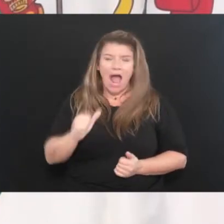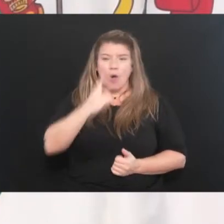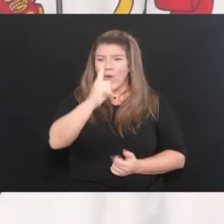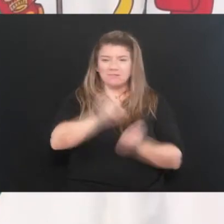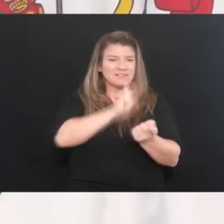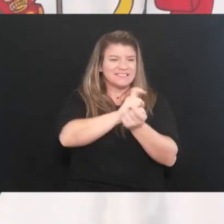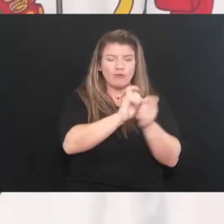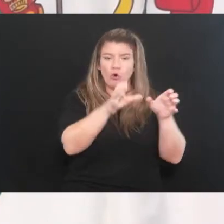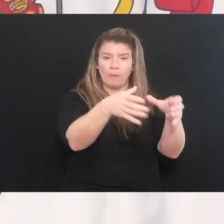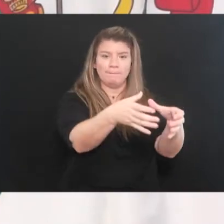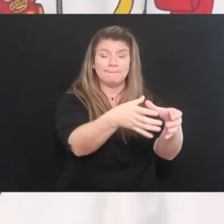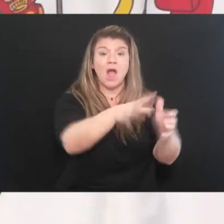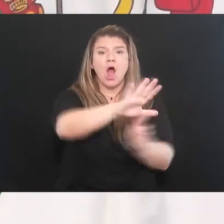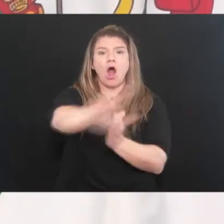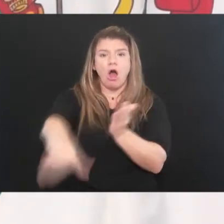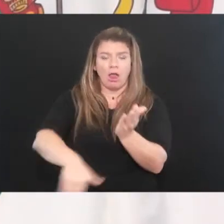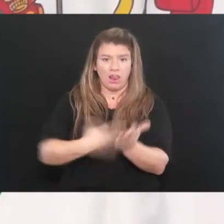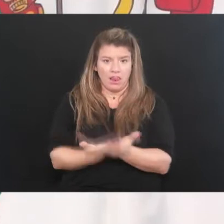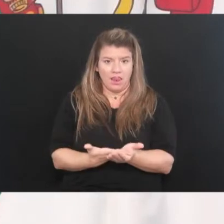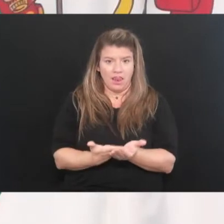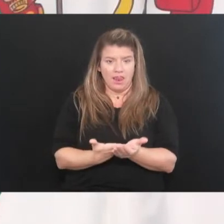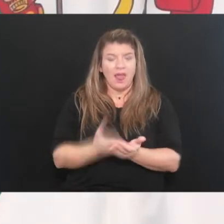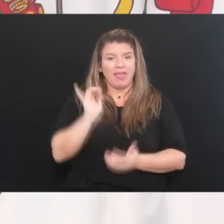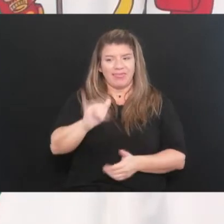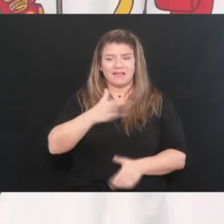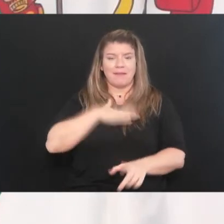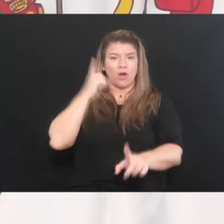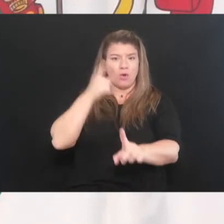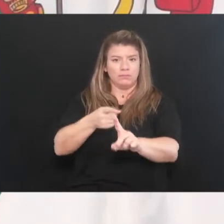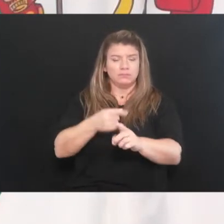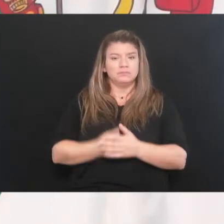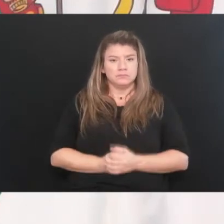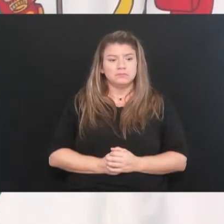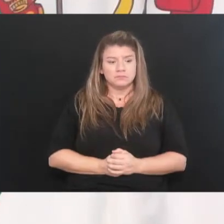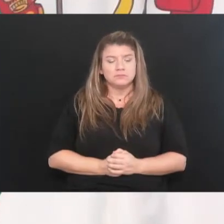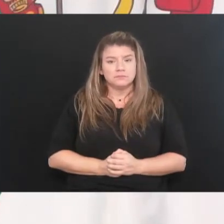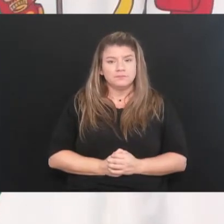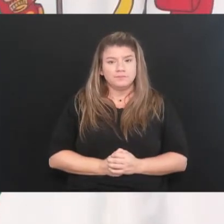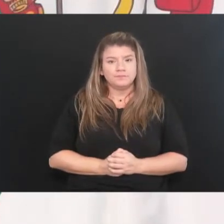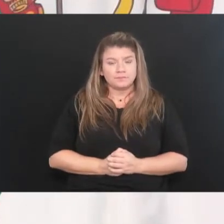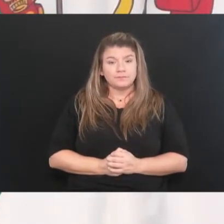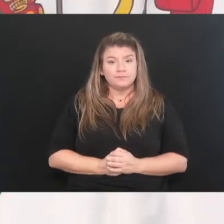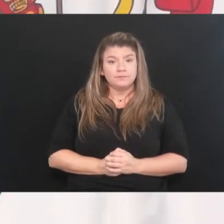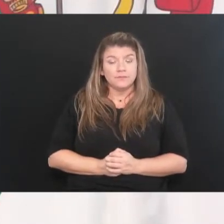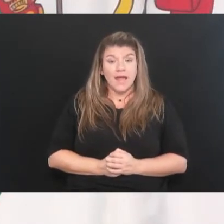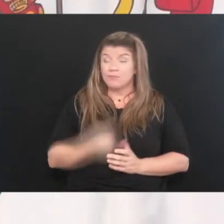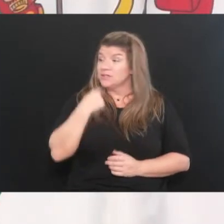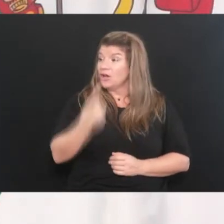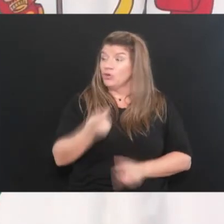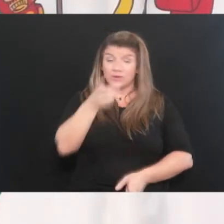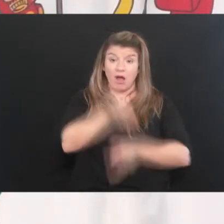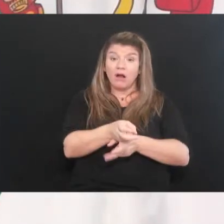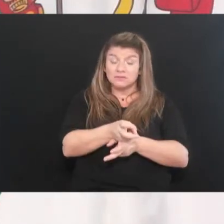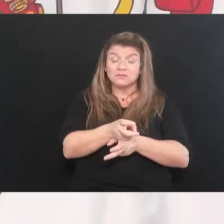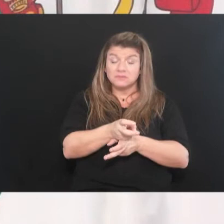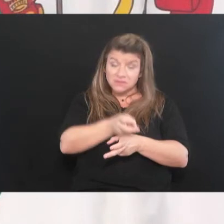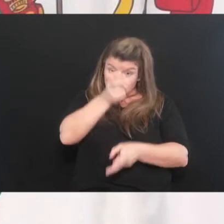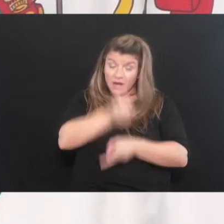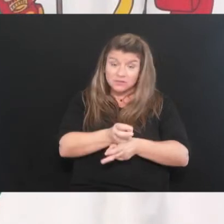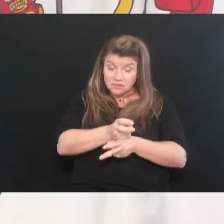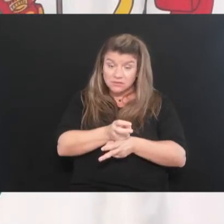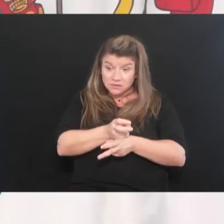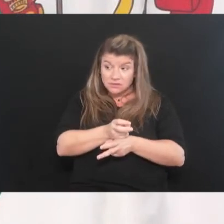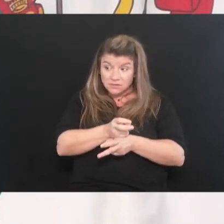group, everybody. And that's what we're trying to do. And I'm going to tell you, it's tough stuff, but